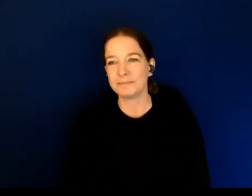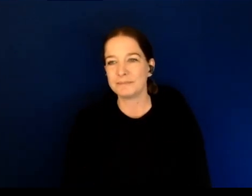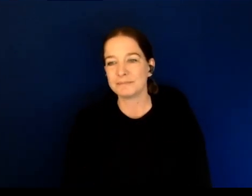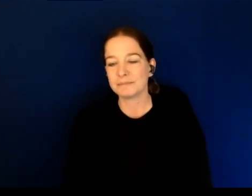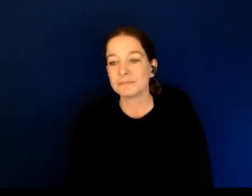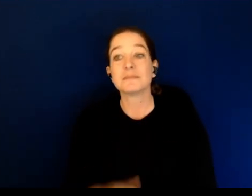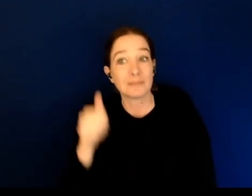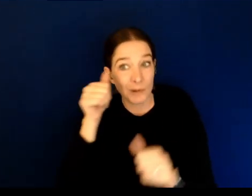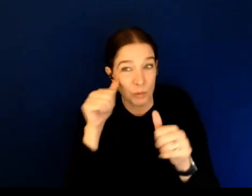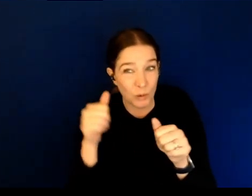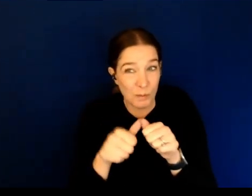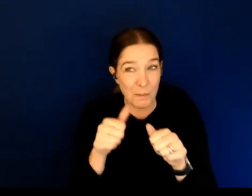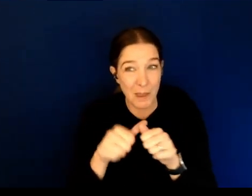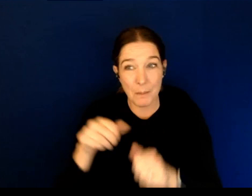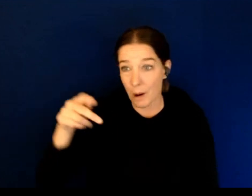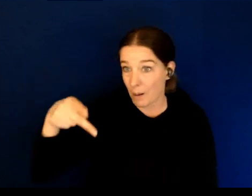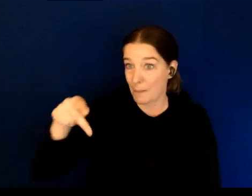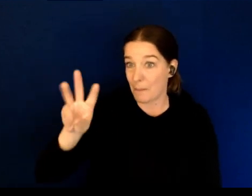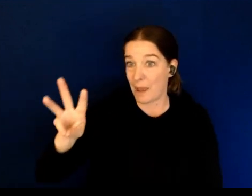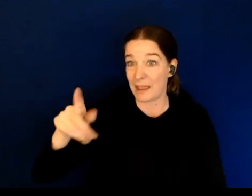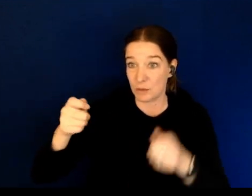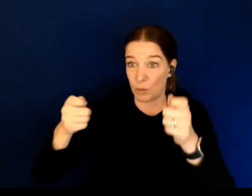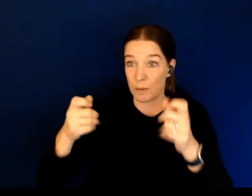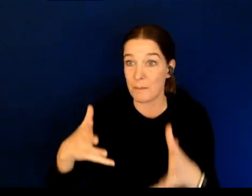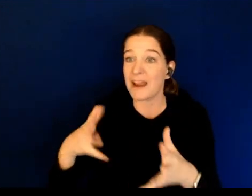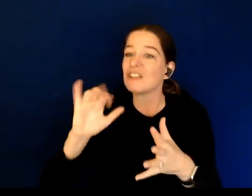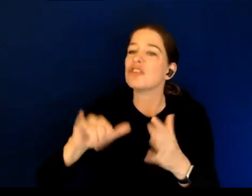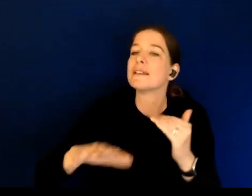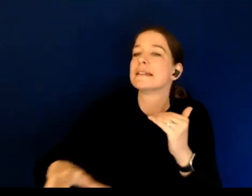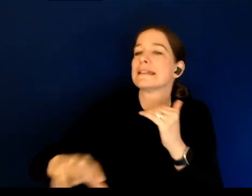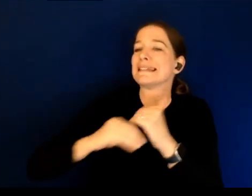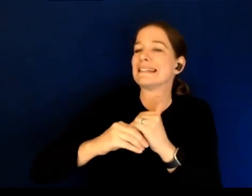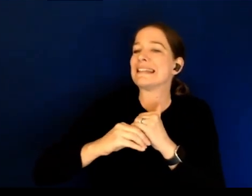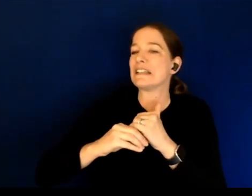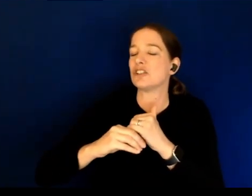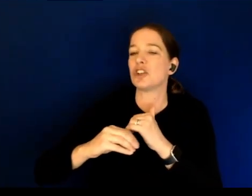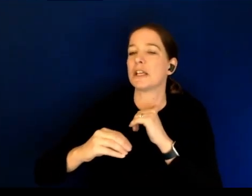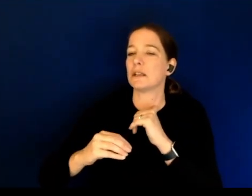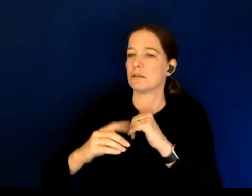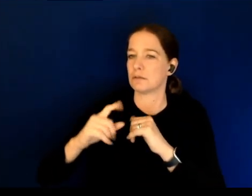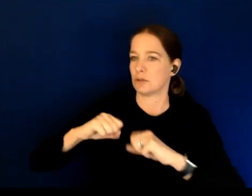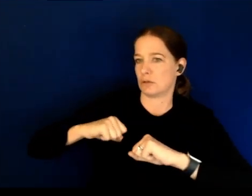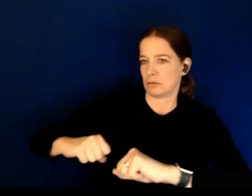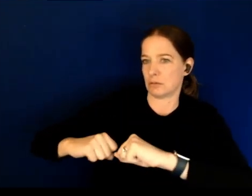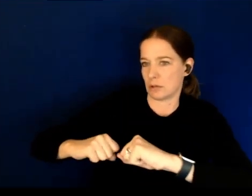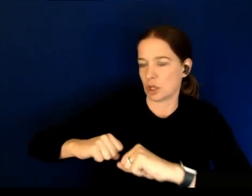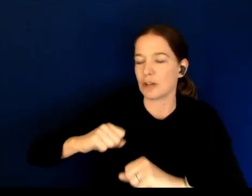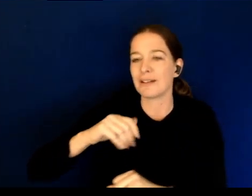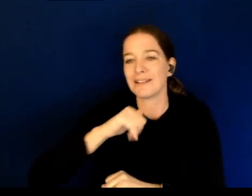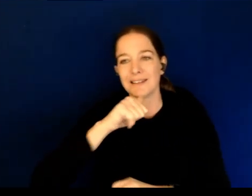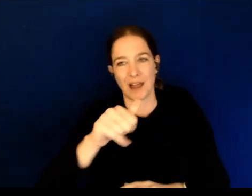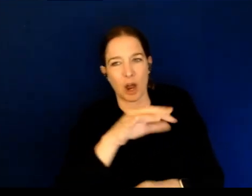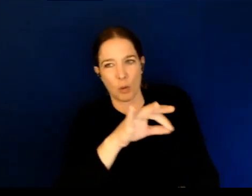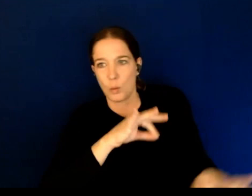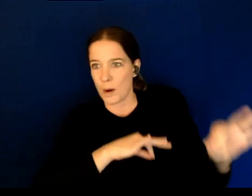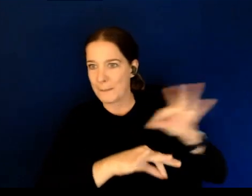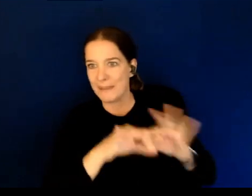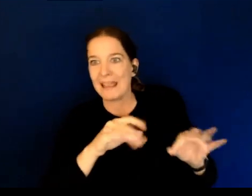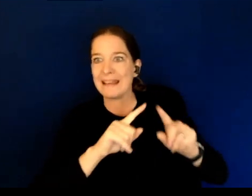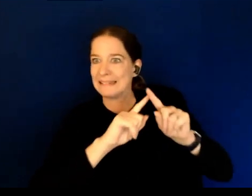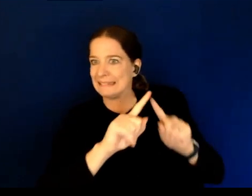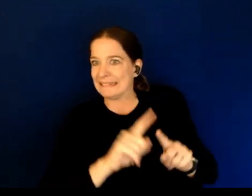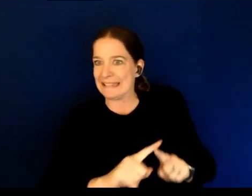a password manager is an addition to our security measures. It's not a replacement for other key